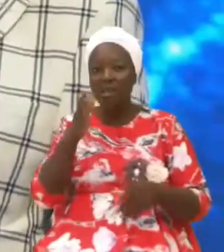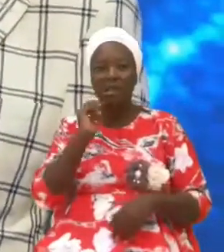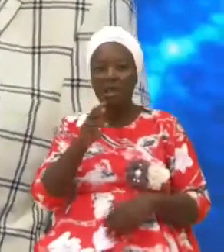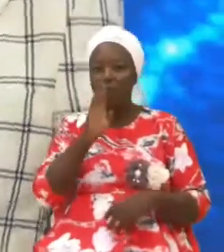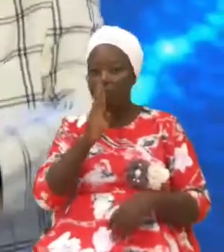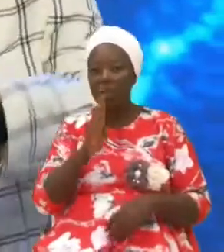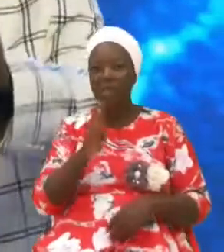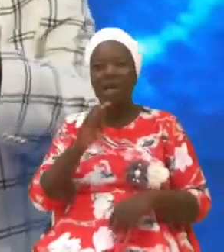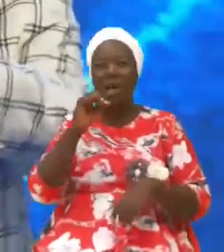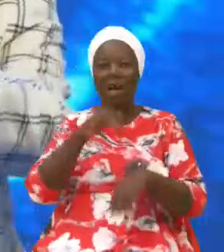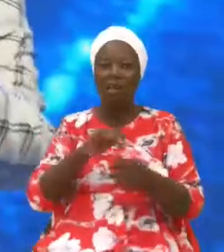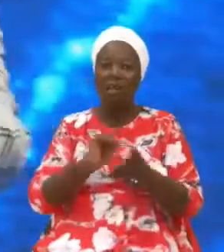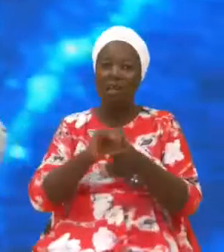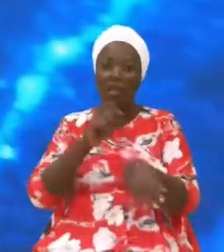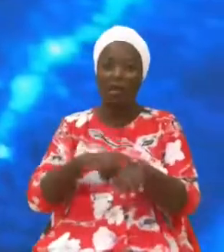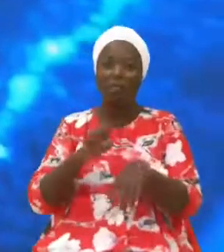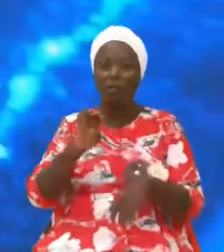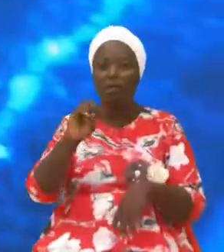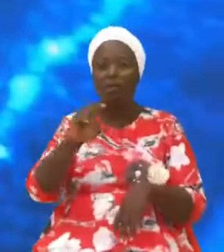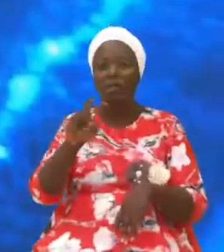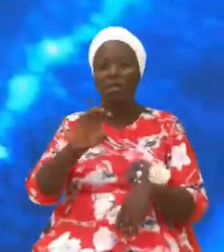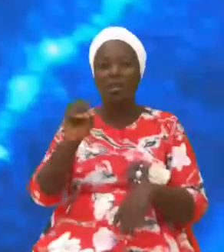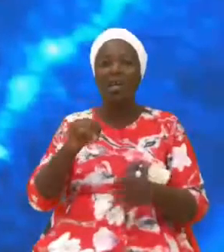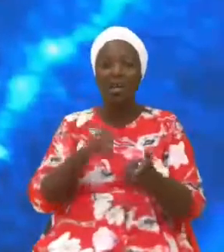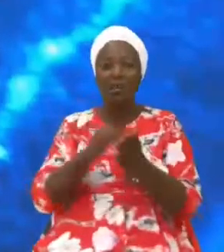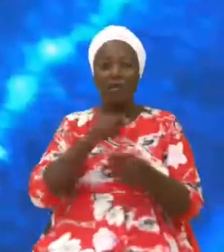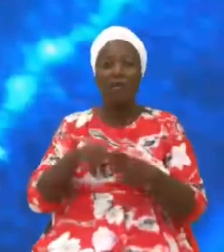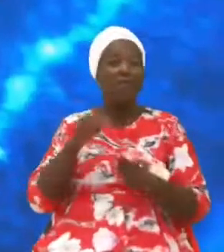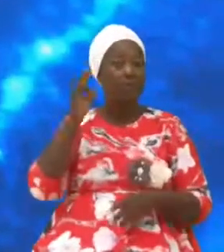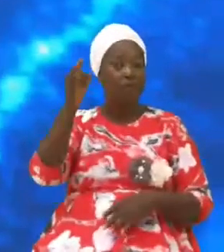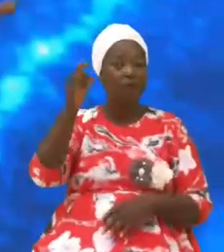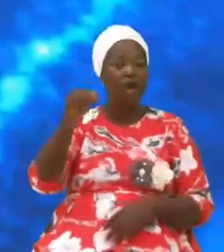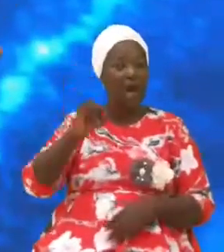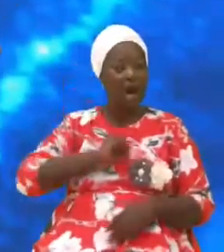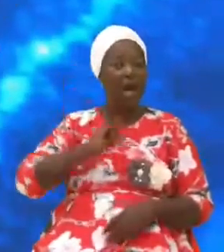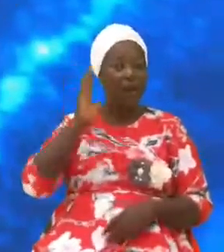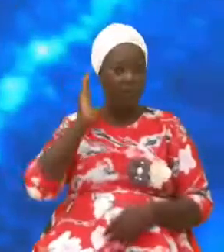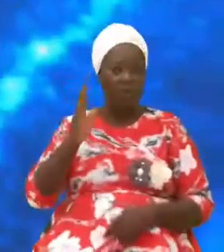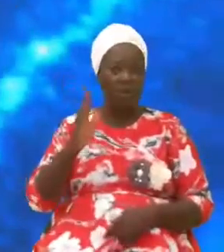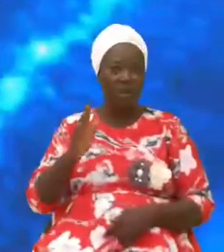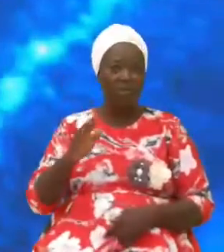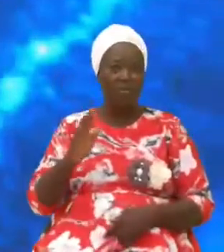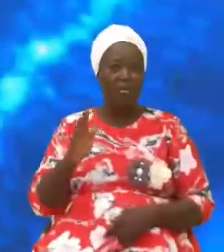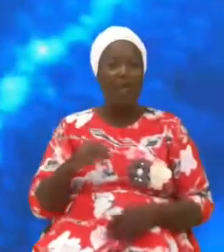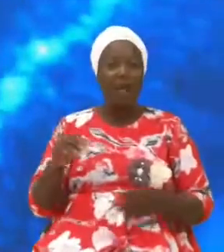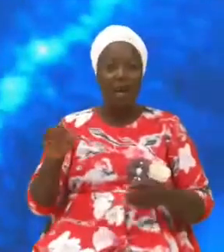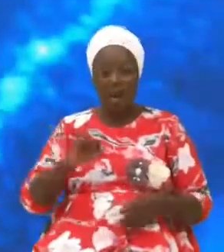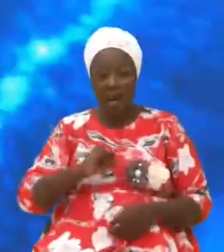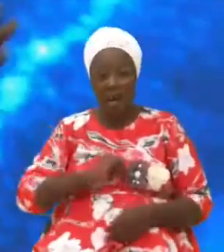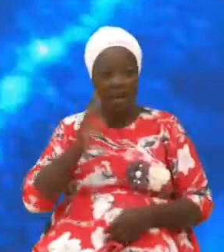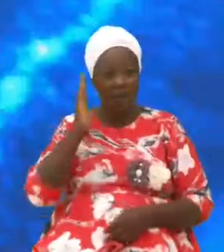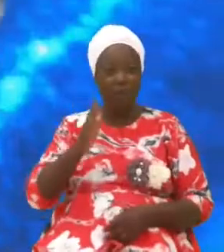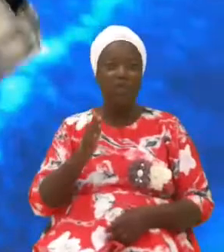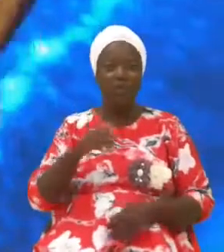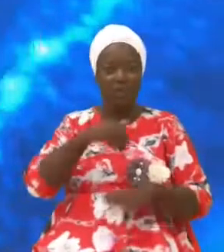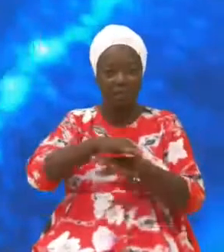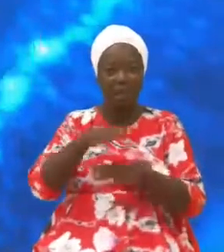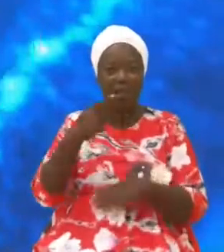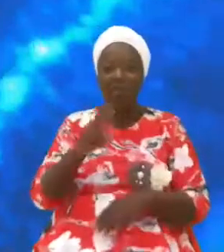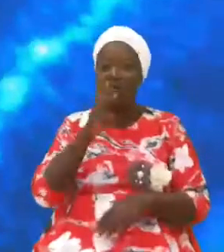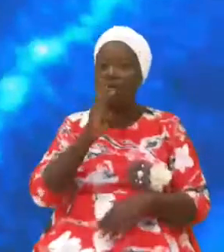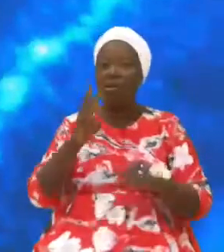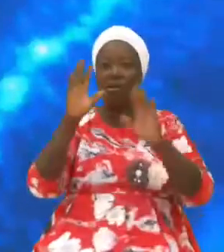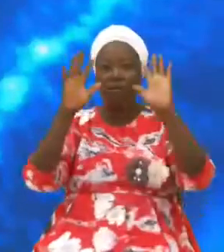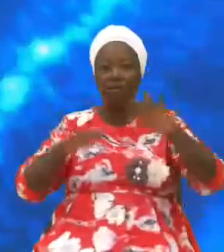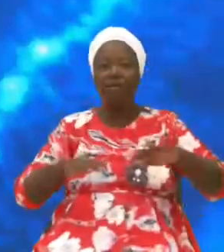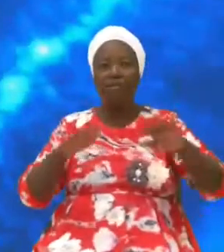There shall be at that time of Ezekiel. It was future. I will make the